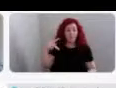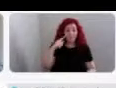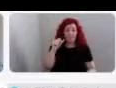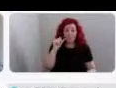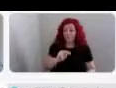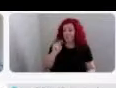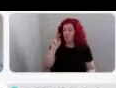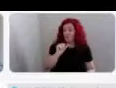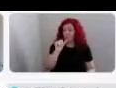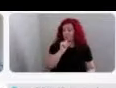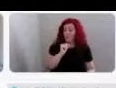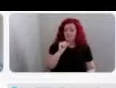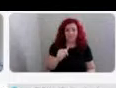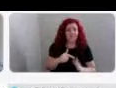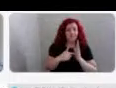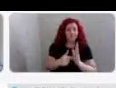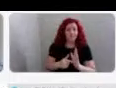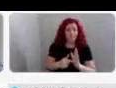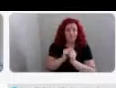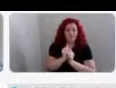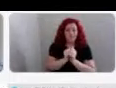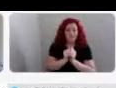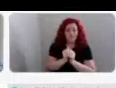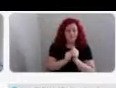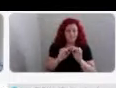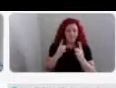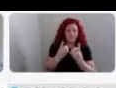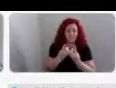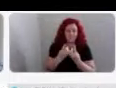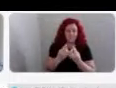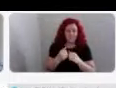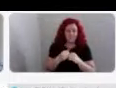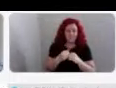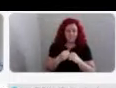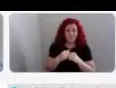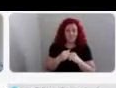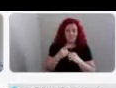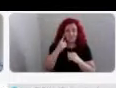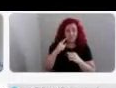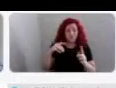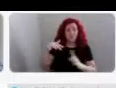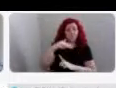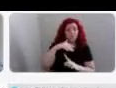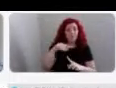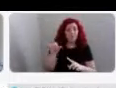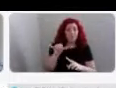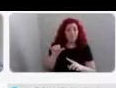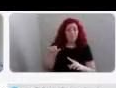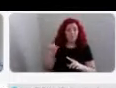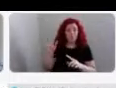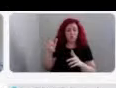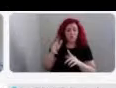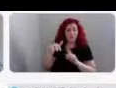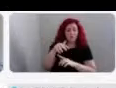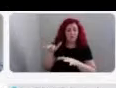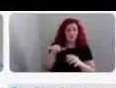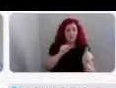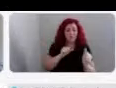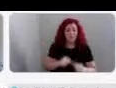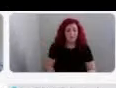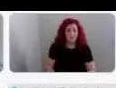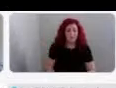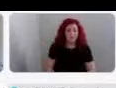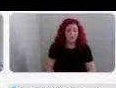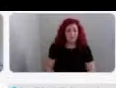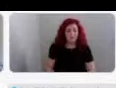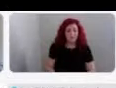reflect a competitive district and opens the door for an environment slimmer similar to the one i left behind thank you for